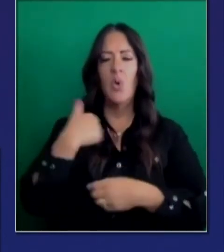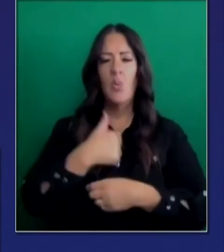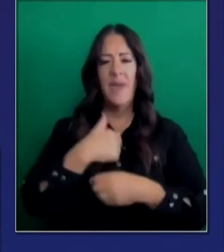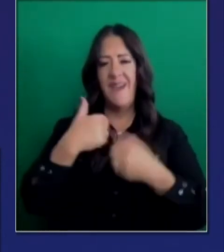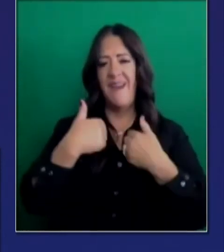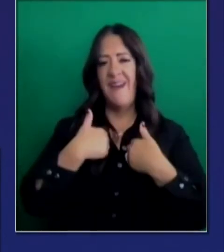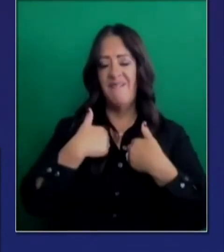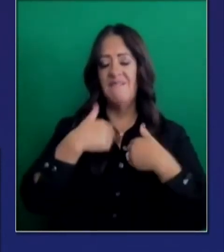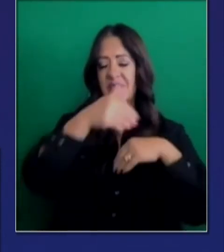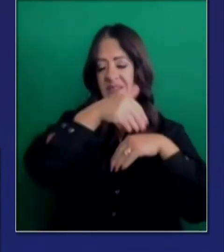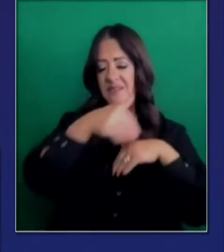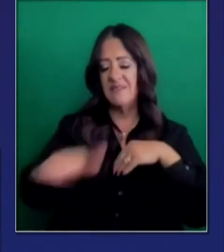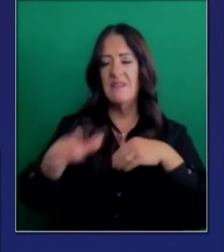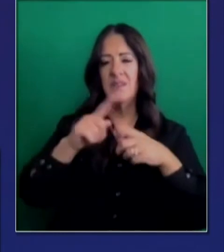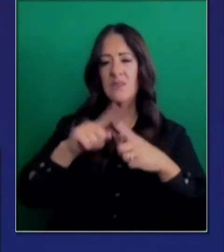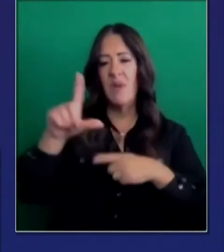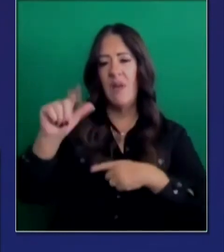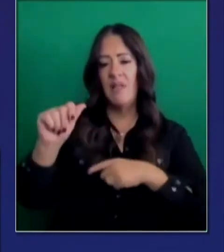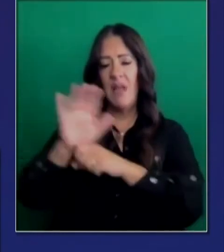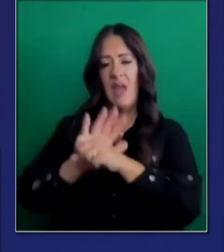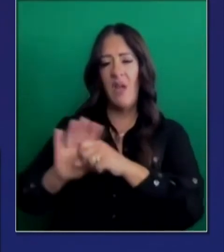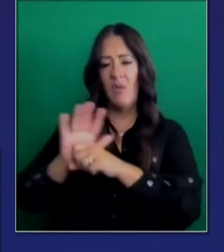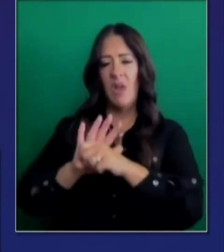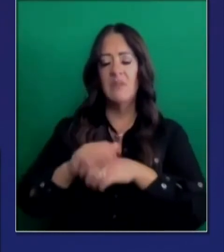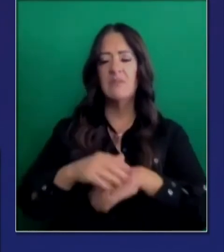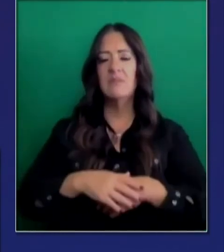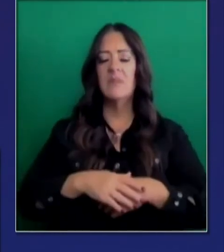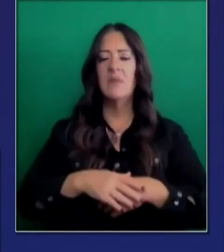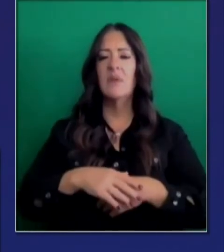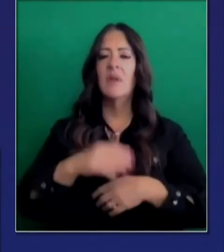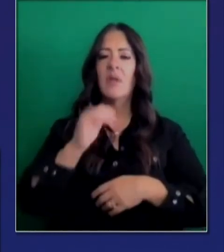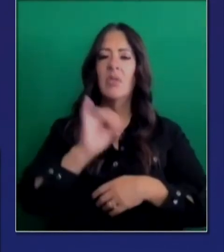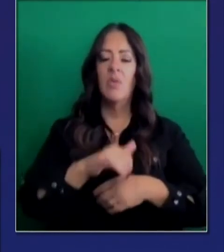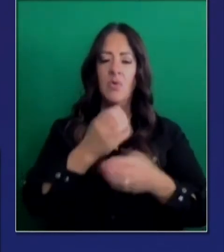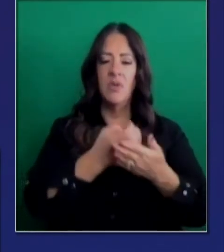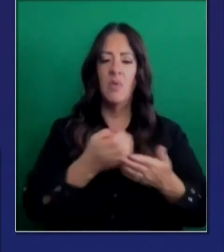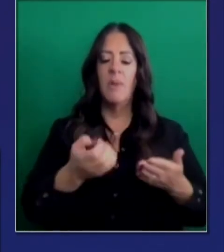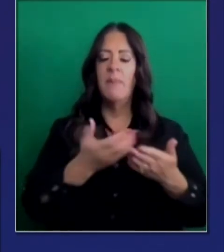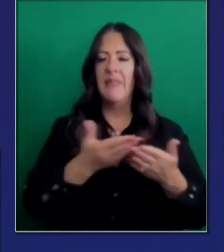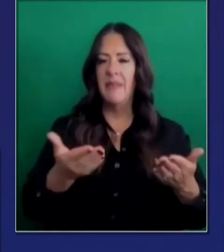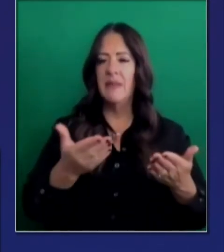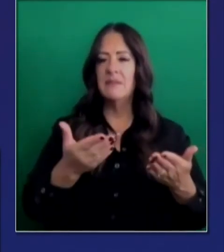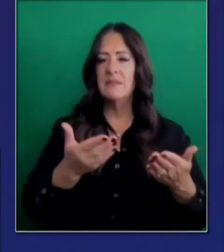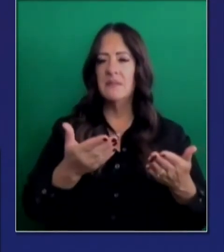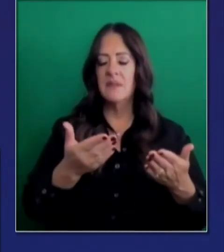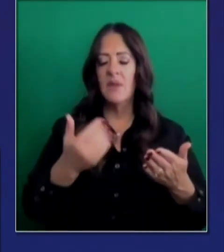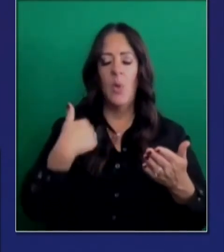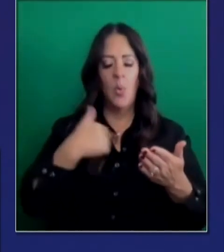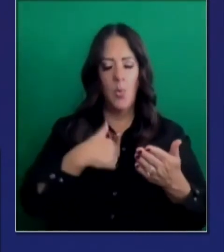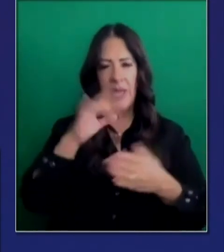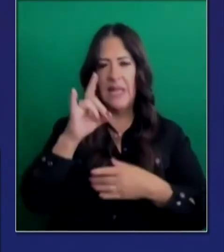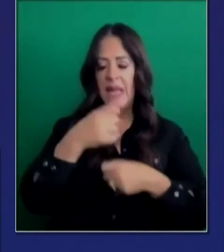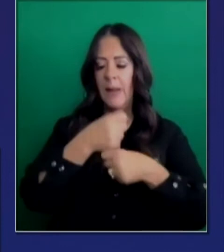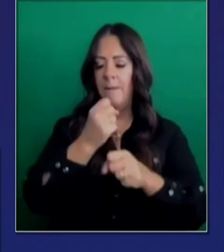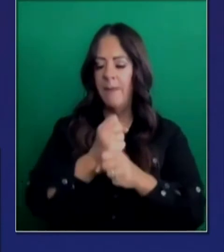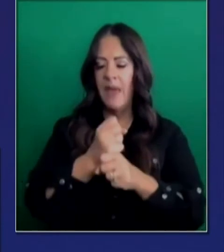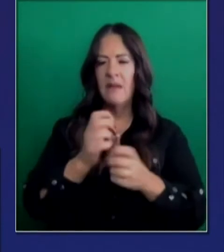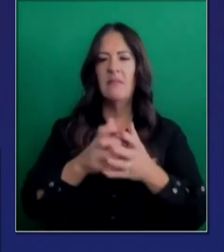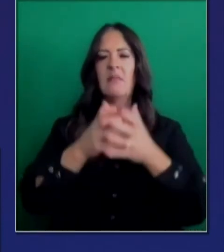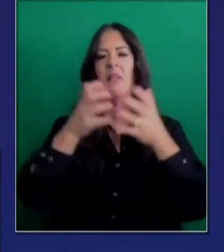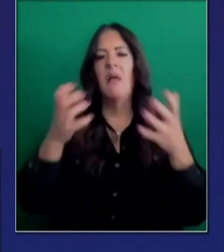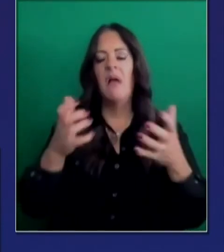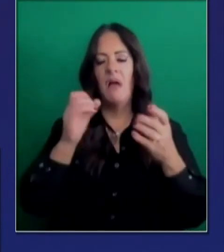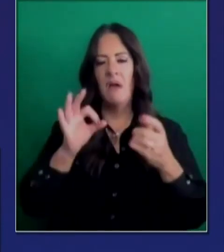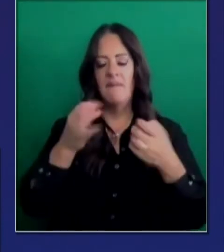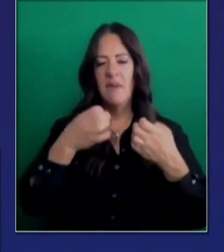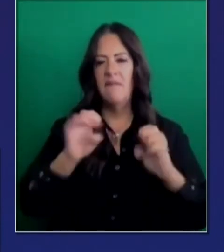we have these oxygen concentrators that are already deployed. So we laid out a lot more details than